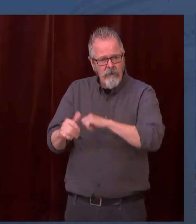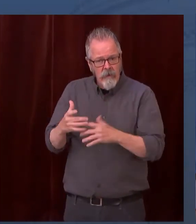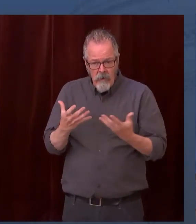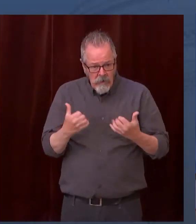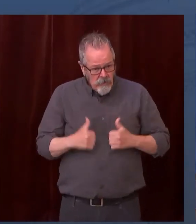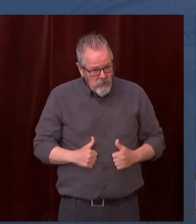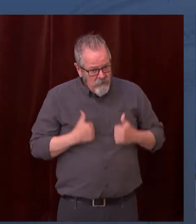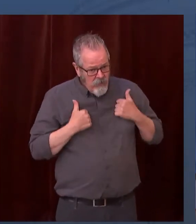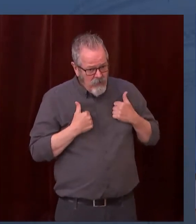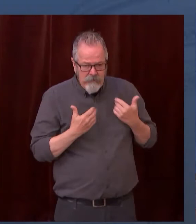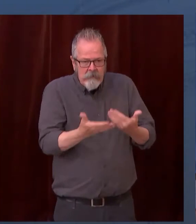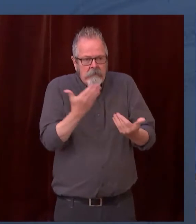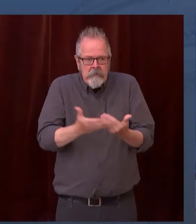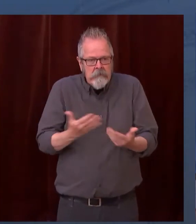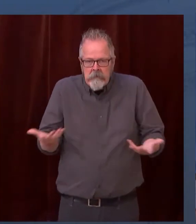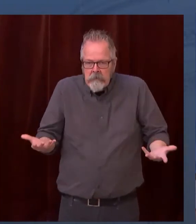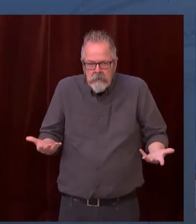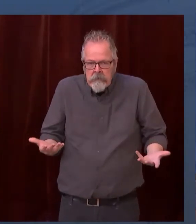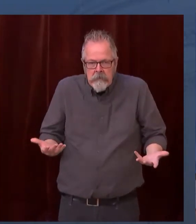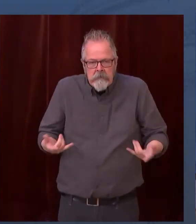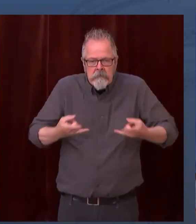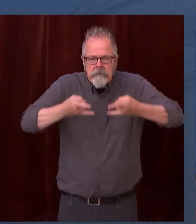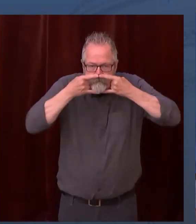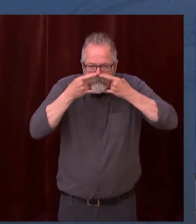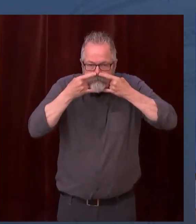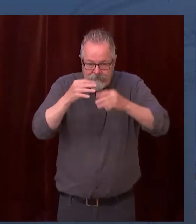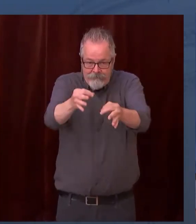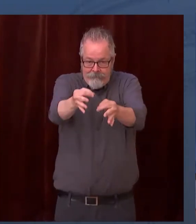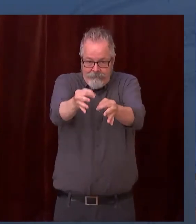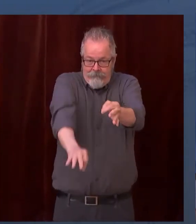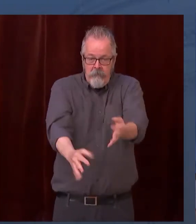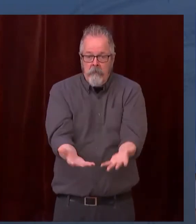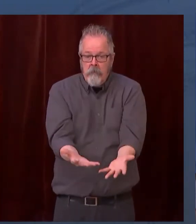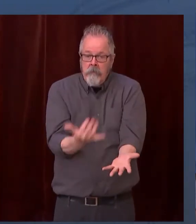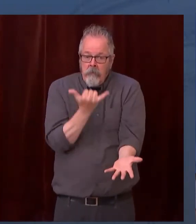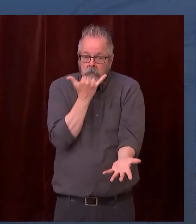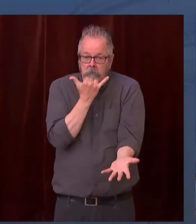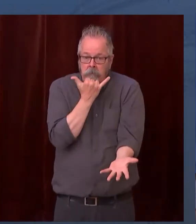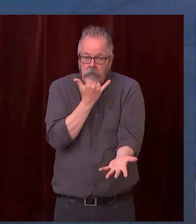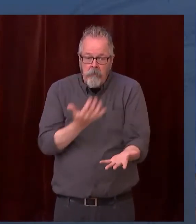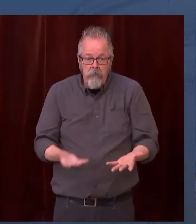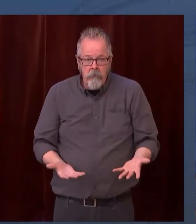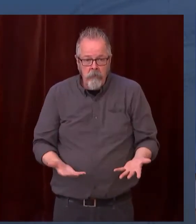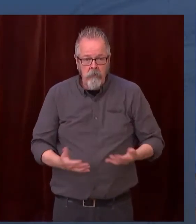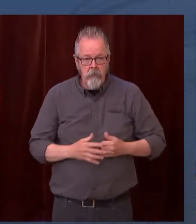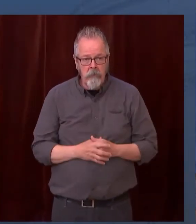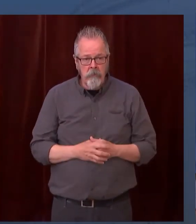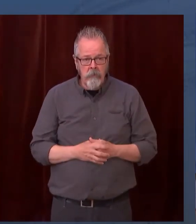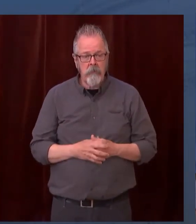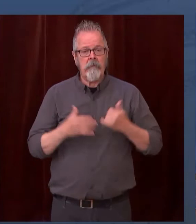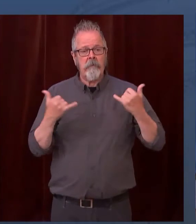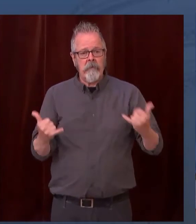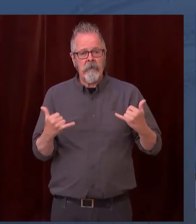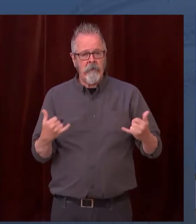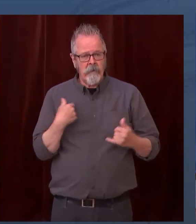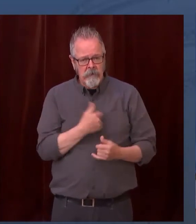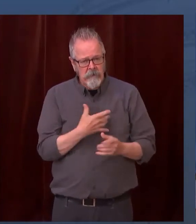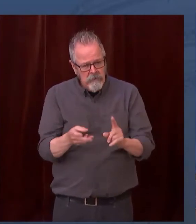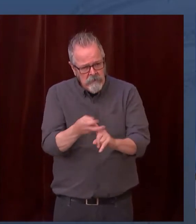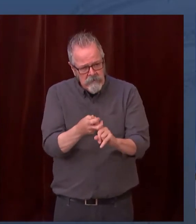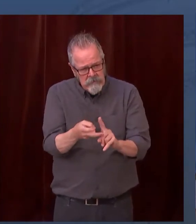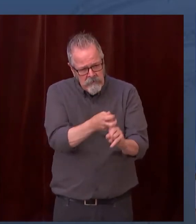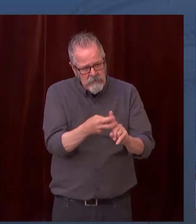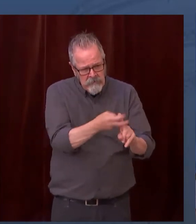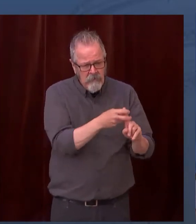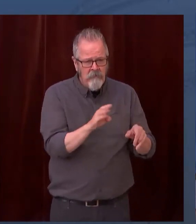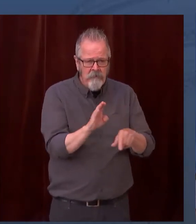news. And today we are recruiting more people to do it, and that's the businesses who will now are being recruited.